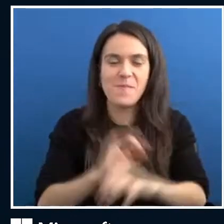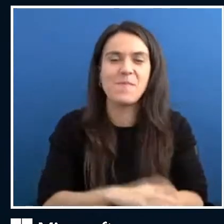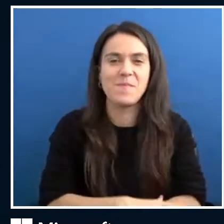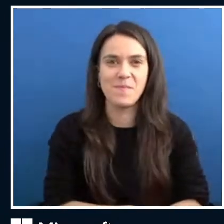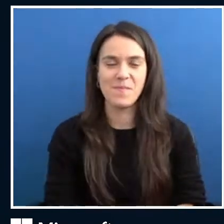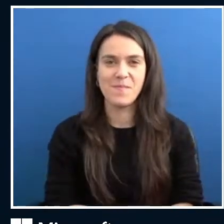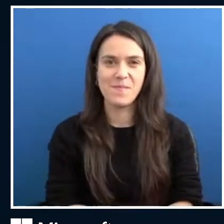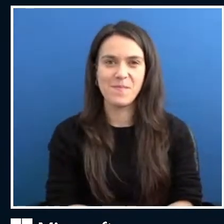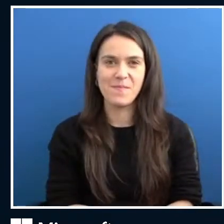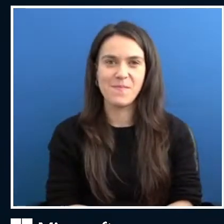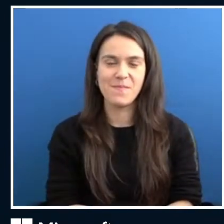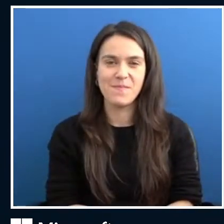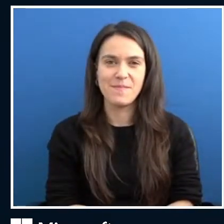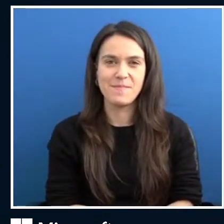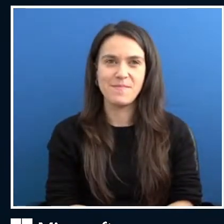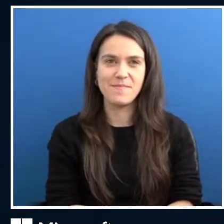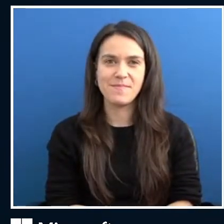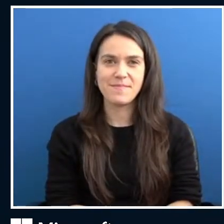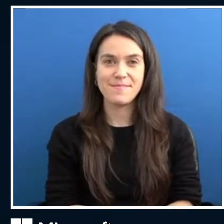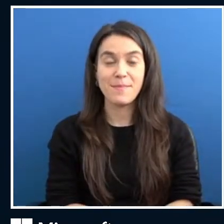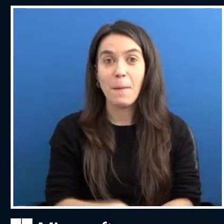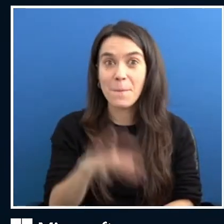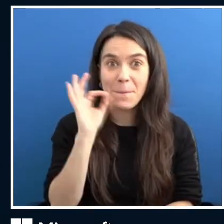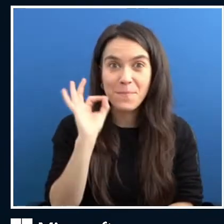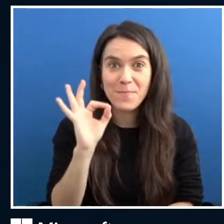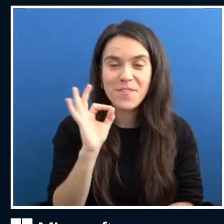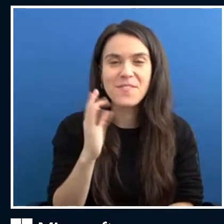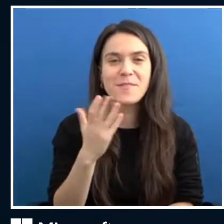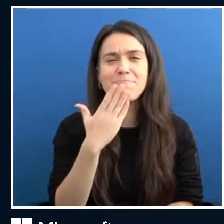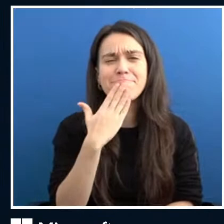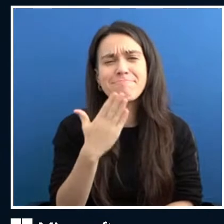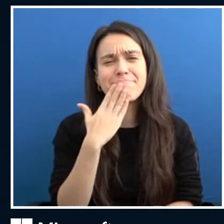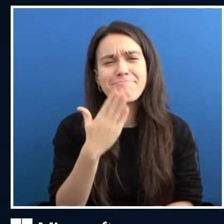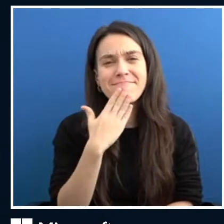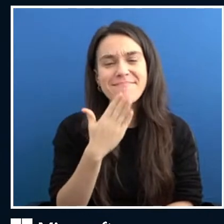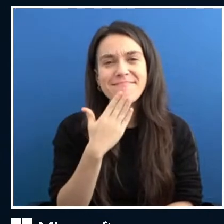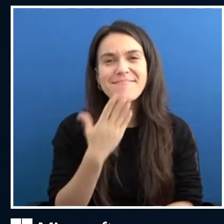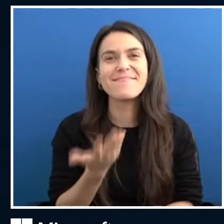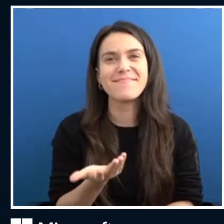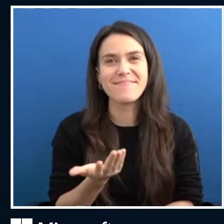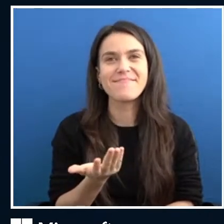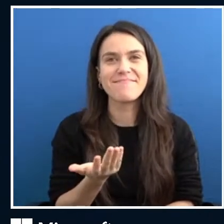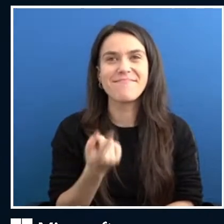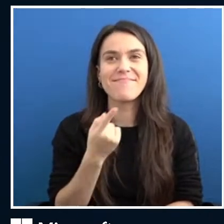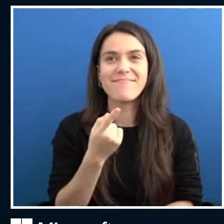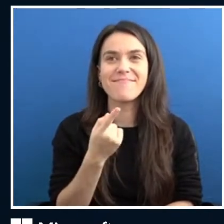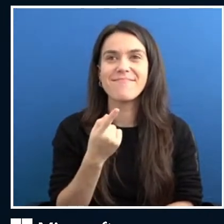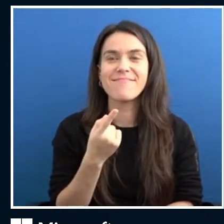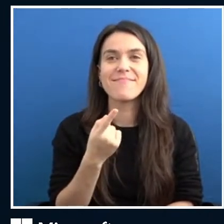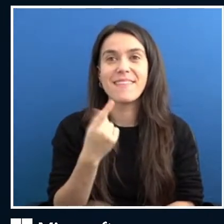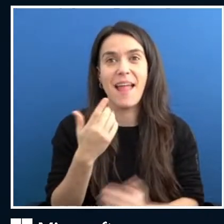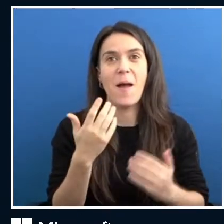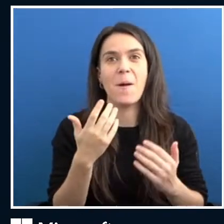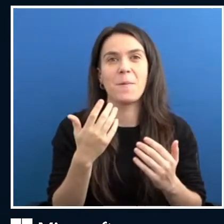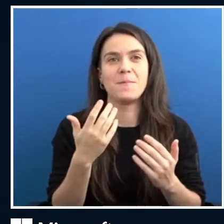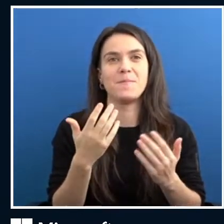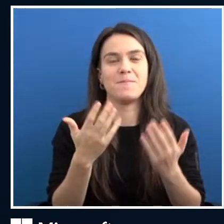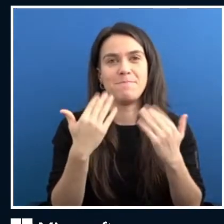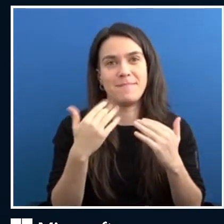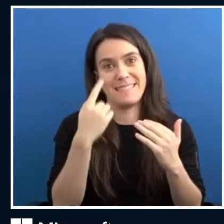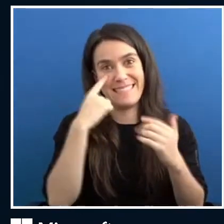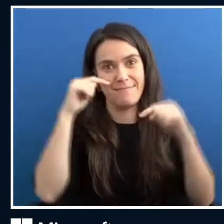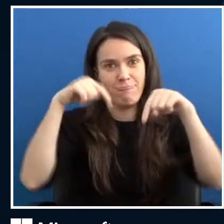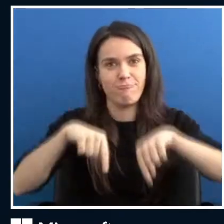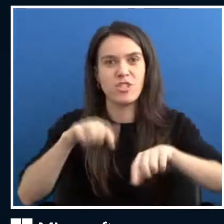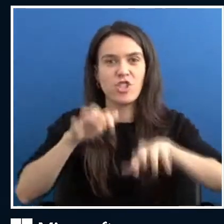Yep. Fantastic. Thank you so much. So for everyone, Raghav, if you head over to the chat, people can ask you